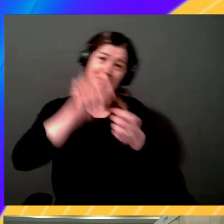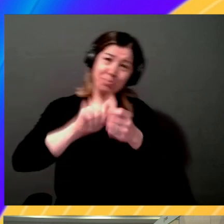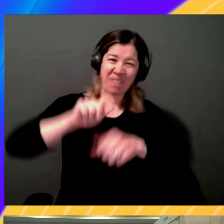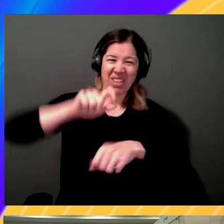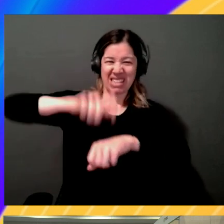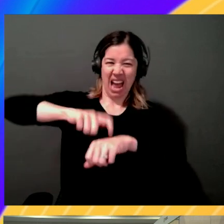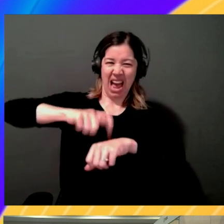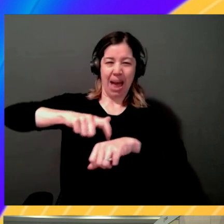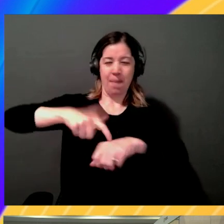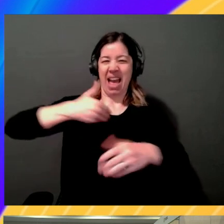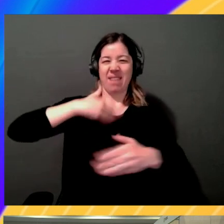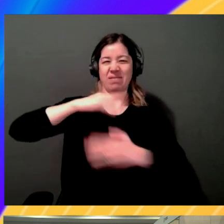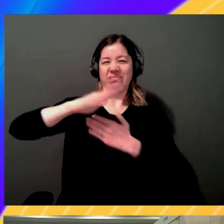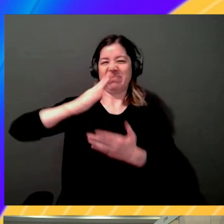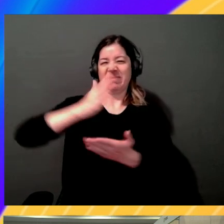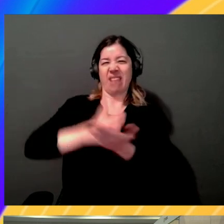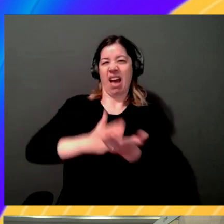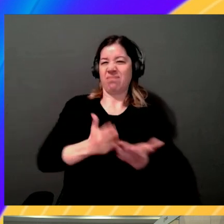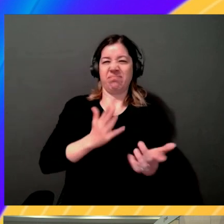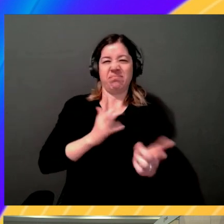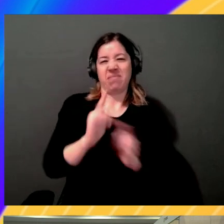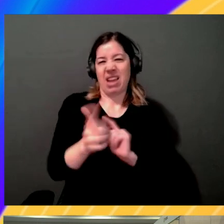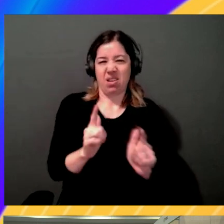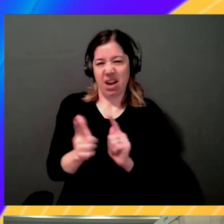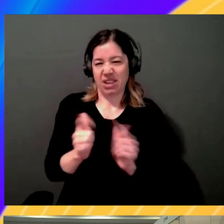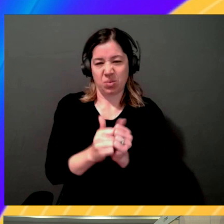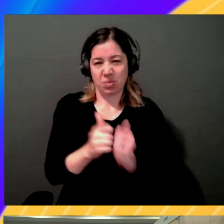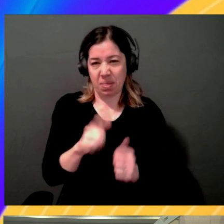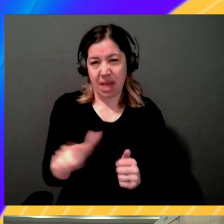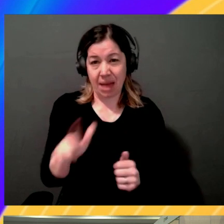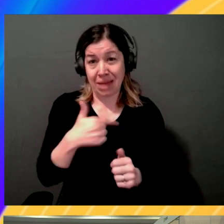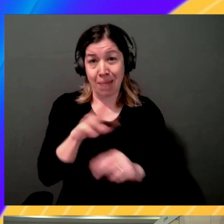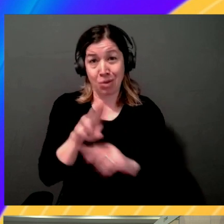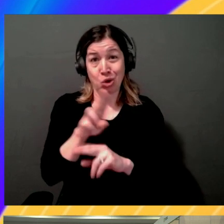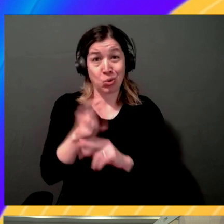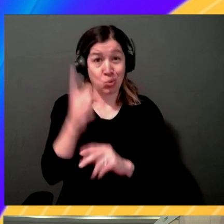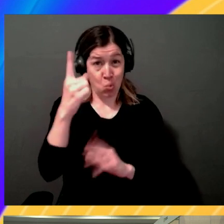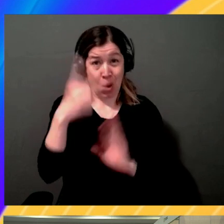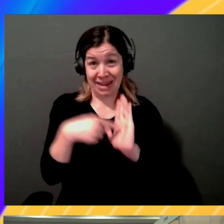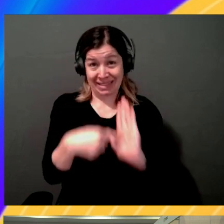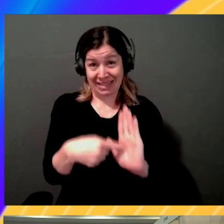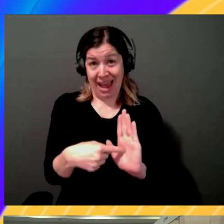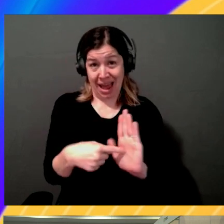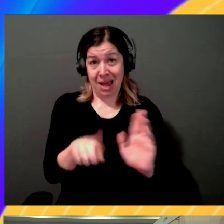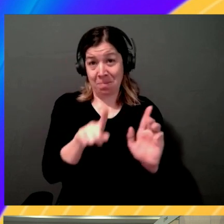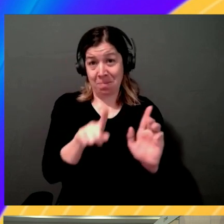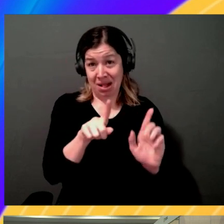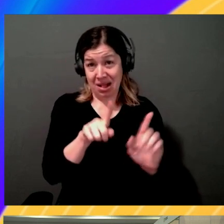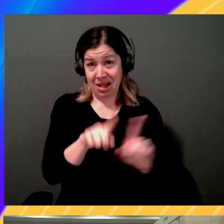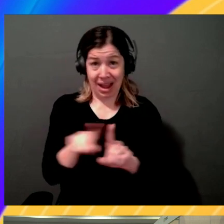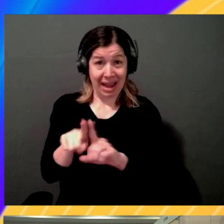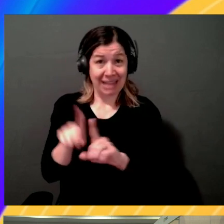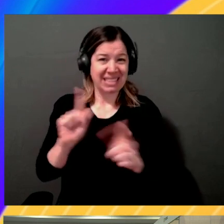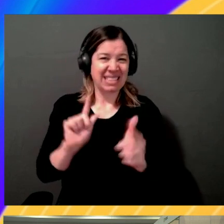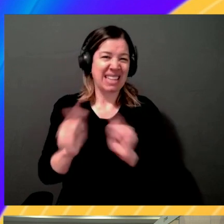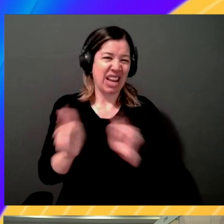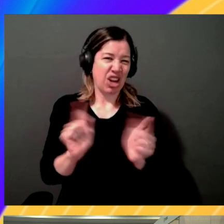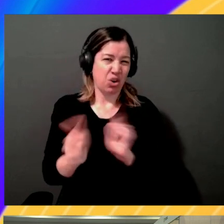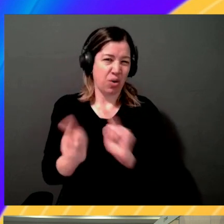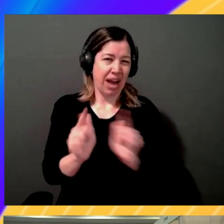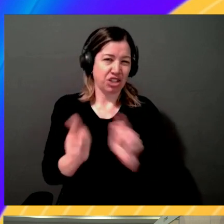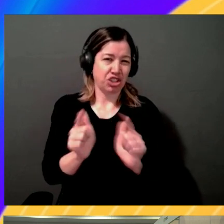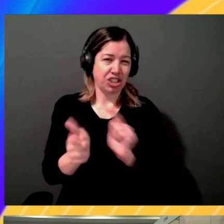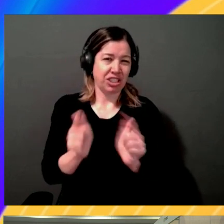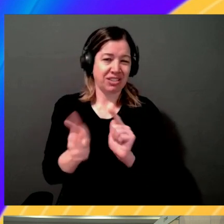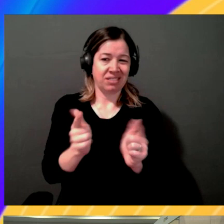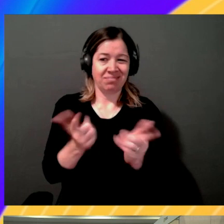right? So I'm just going to use one example as the interactions. Okay. Basically, I